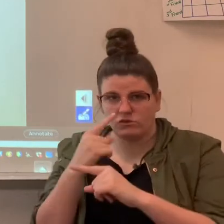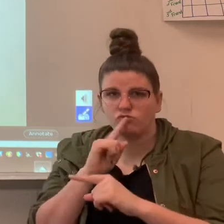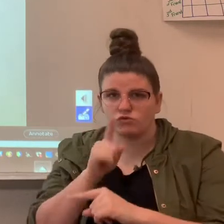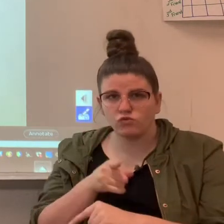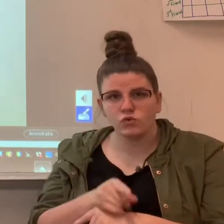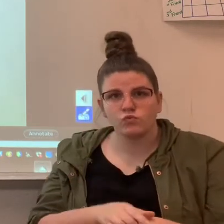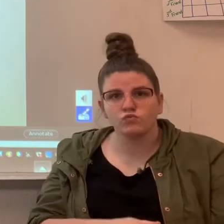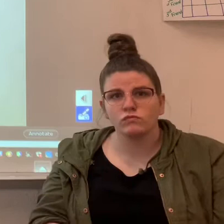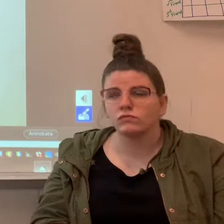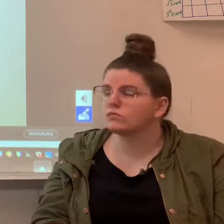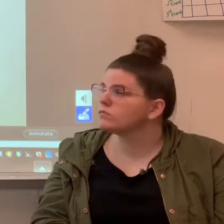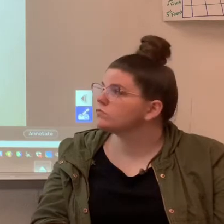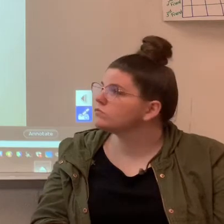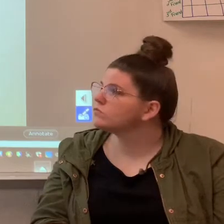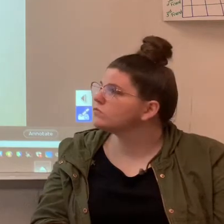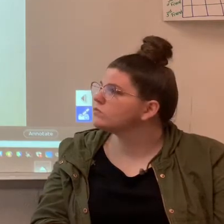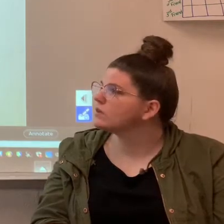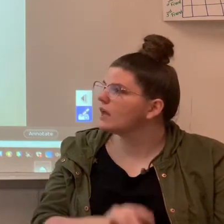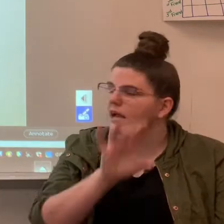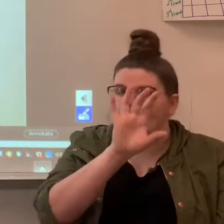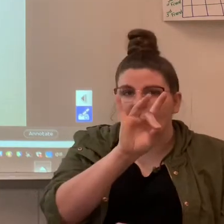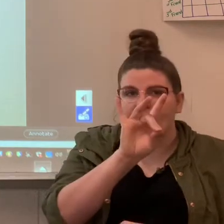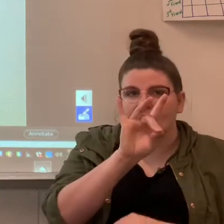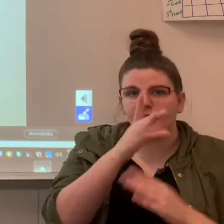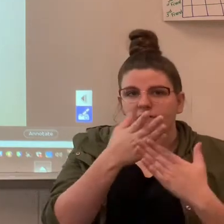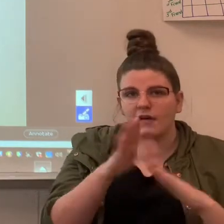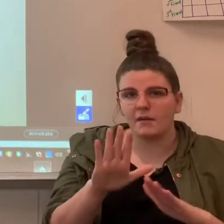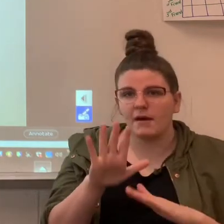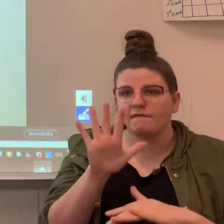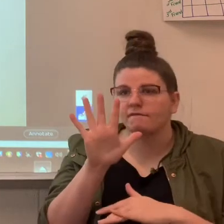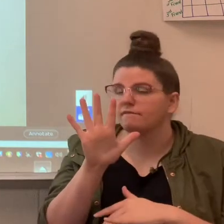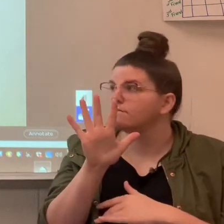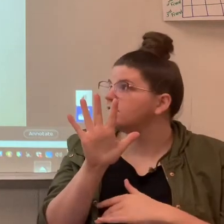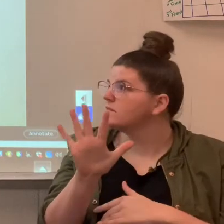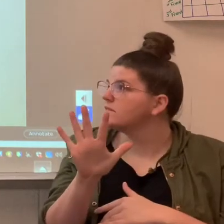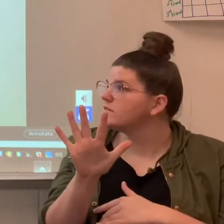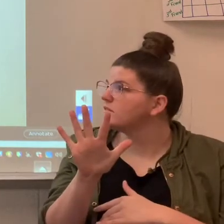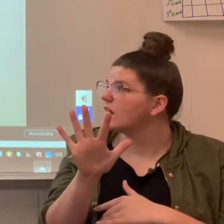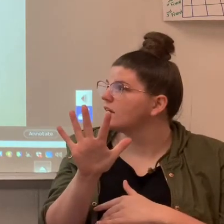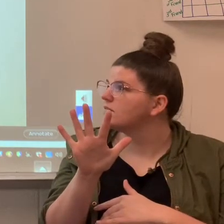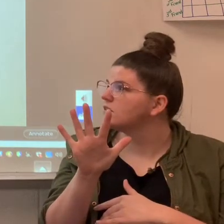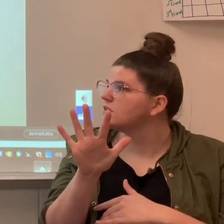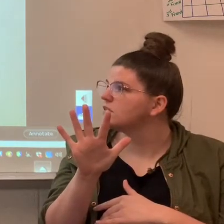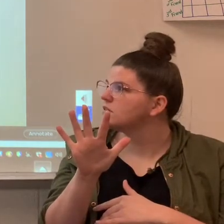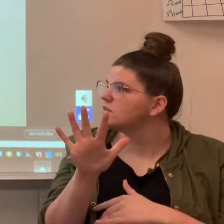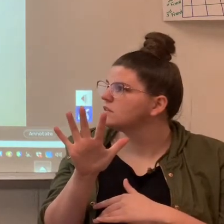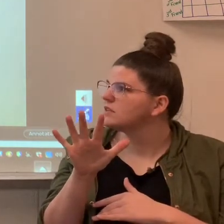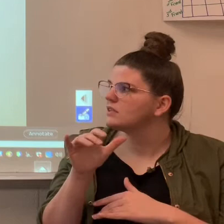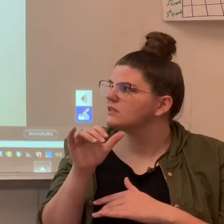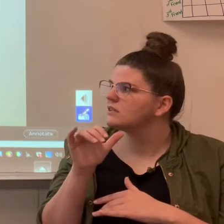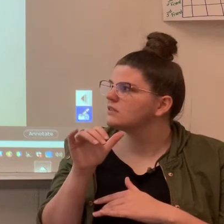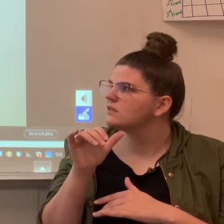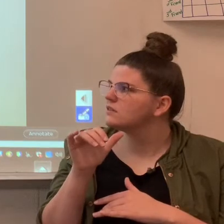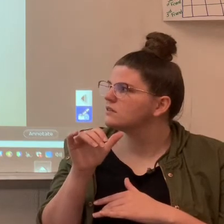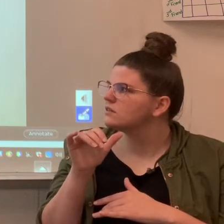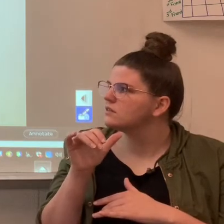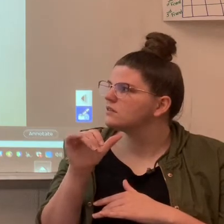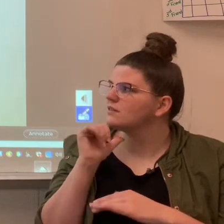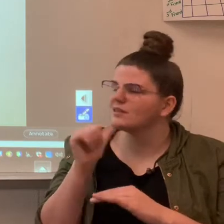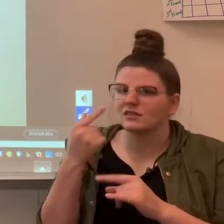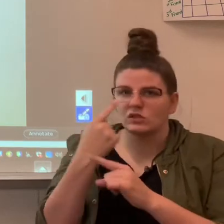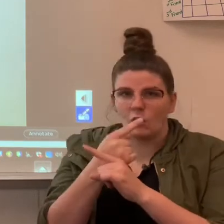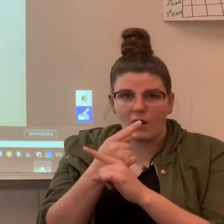true. This would be 8 divided by 5. That's not what they have, or that is not